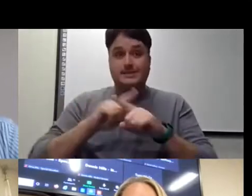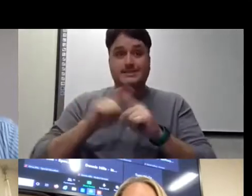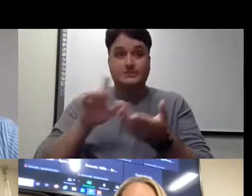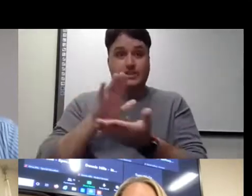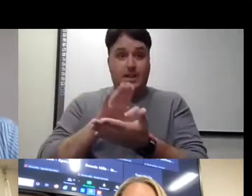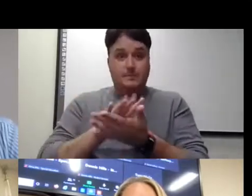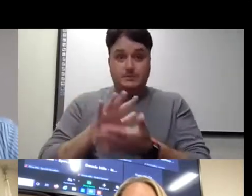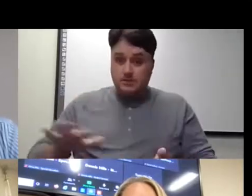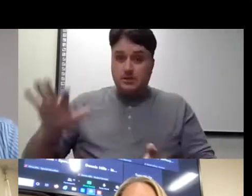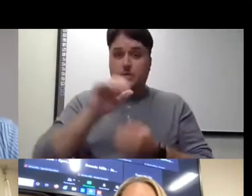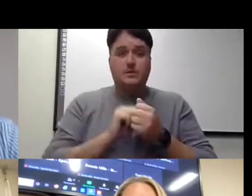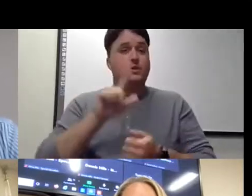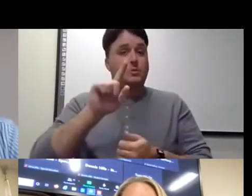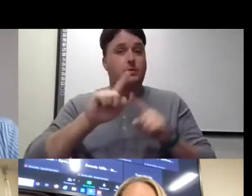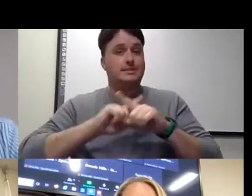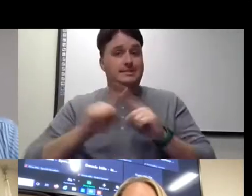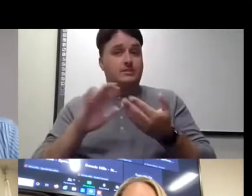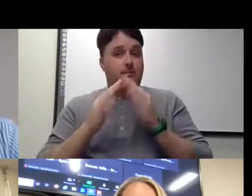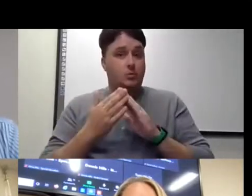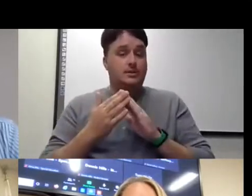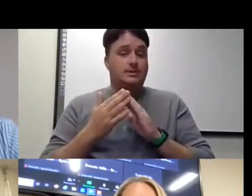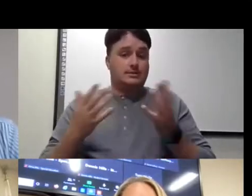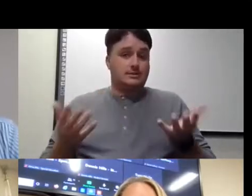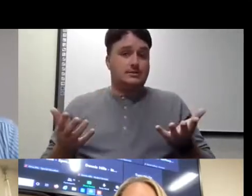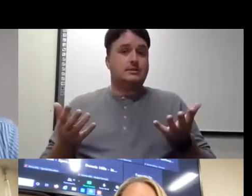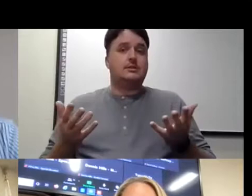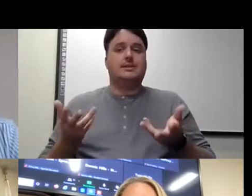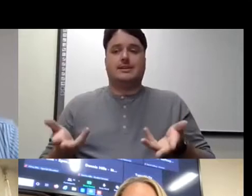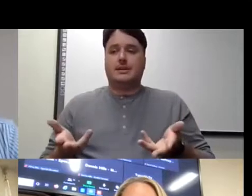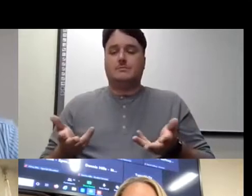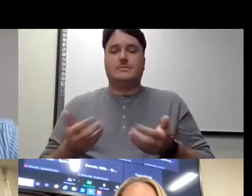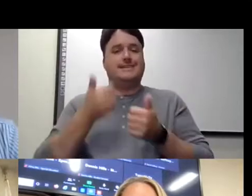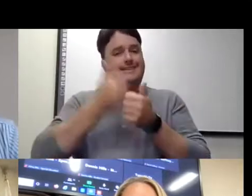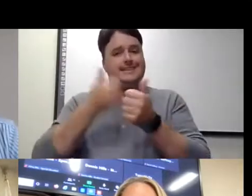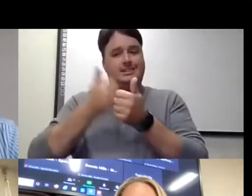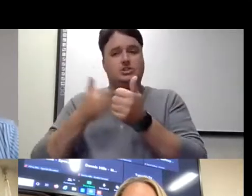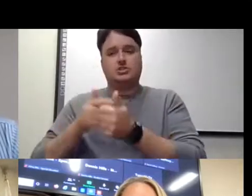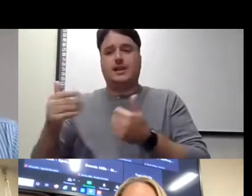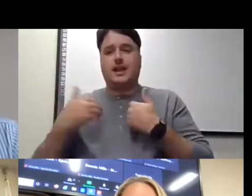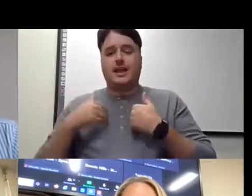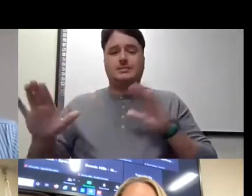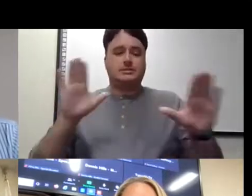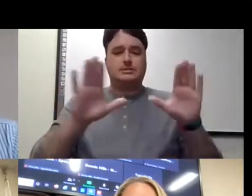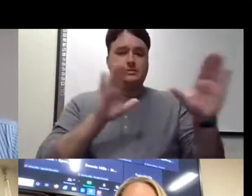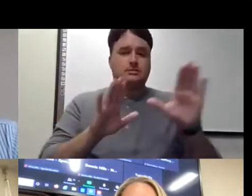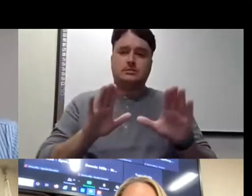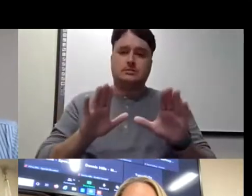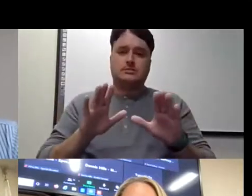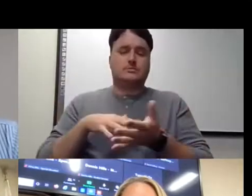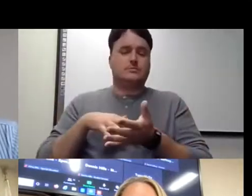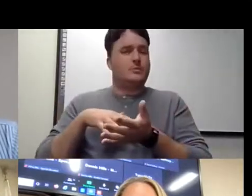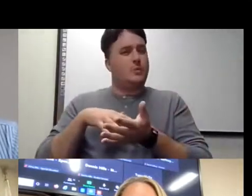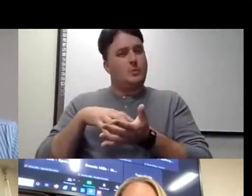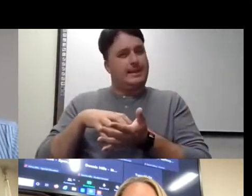with 21 different communities. And each community has its own uniqueness about